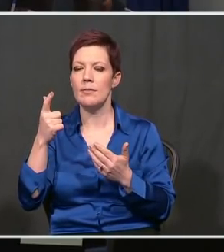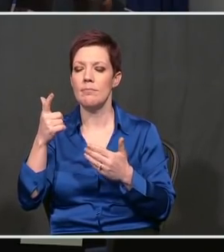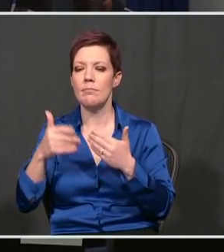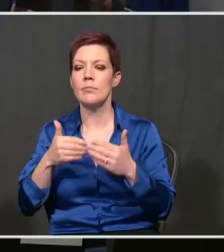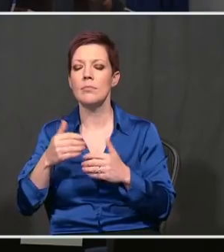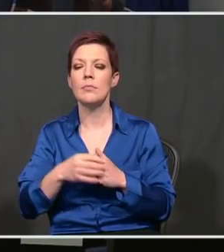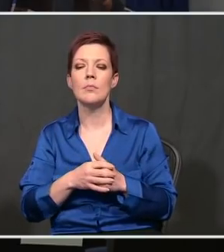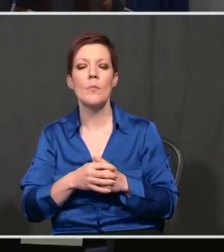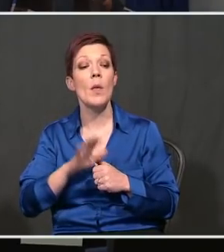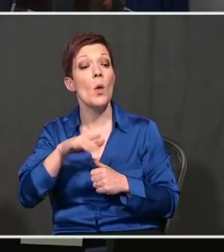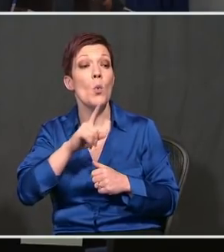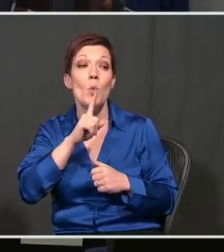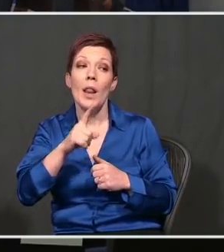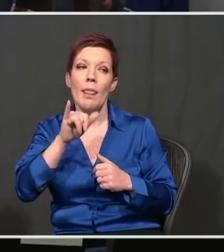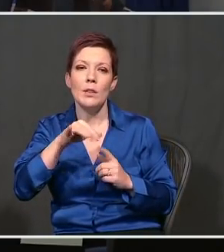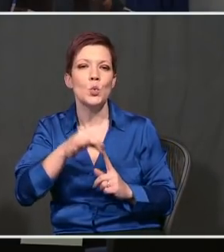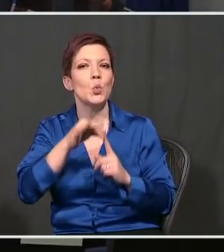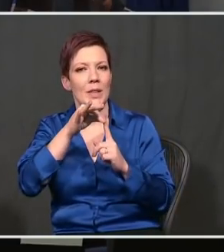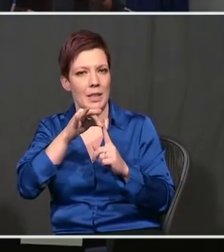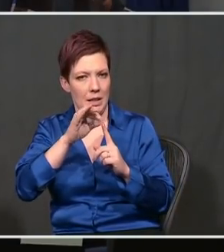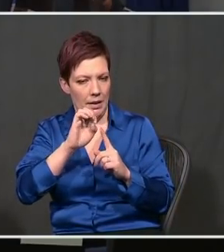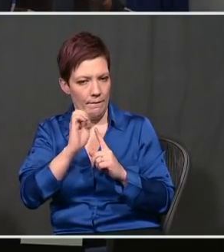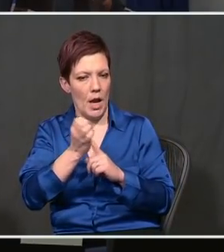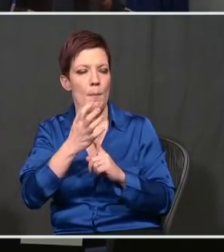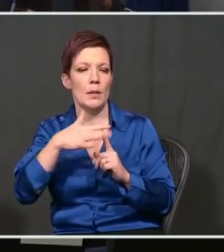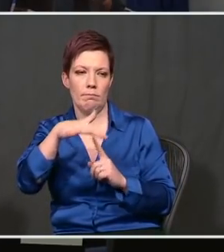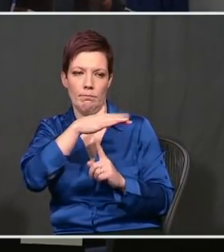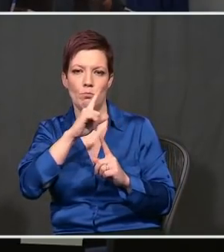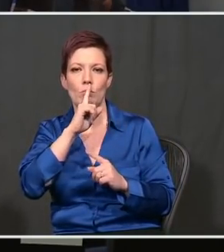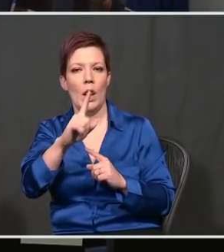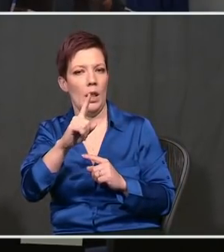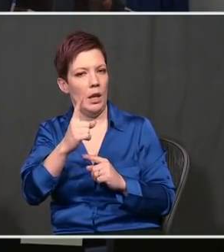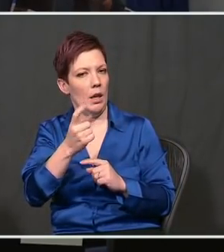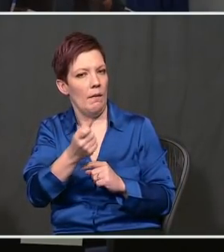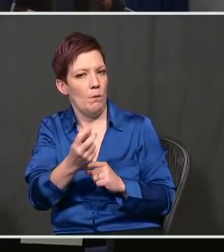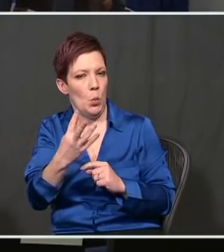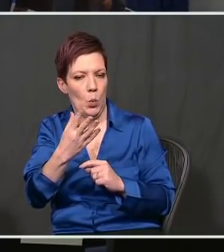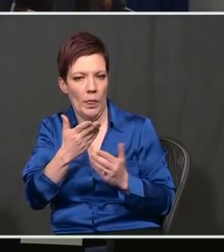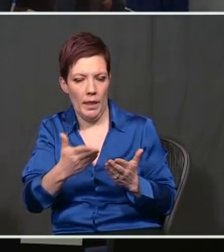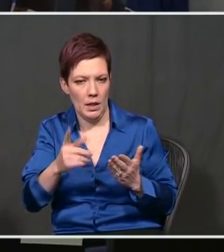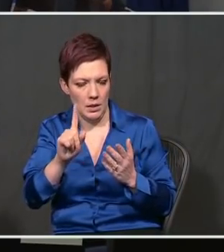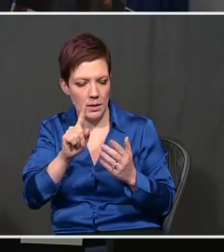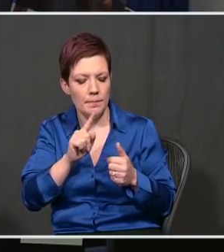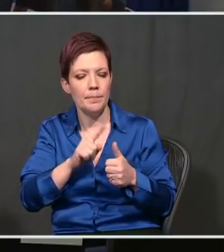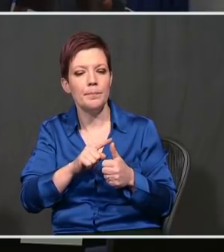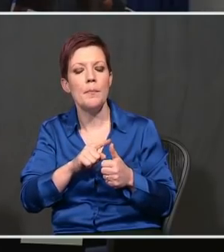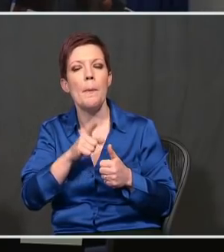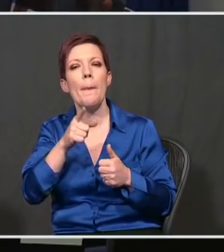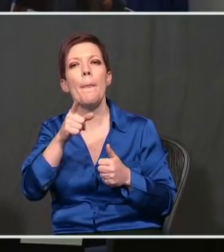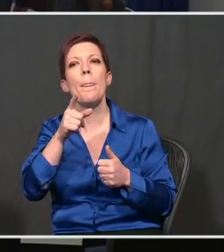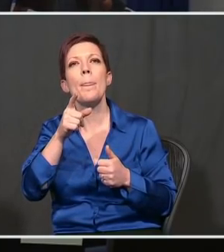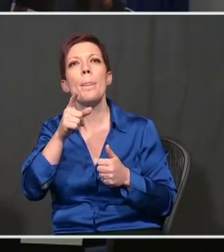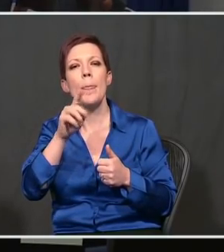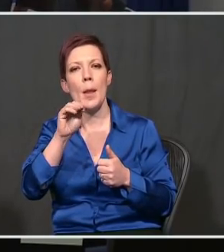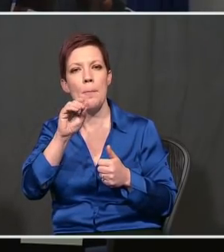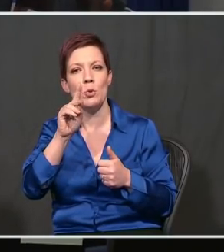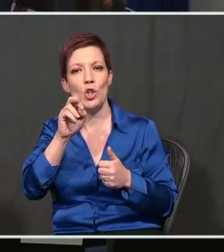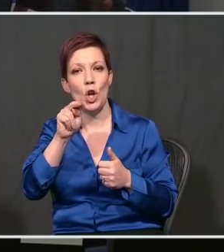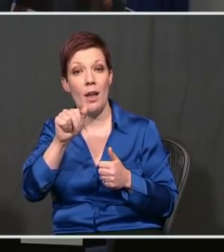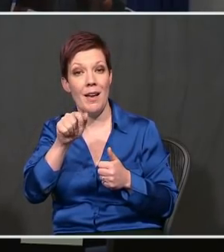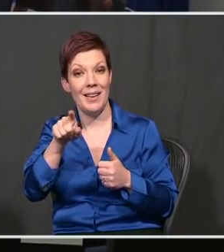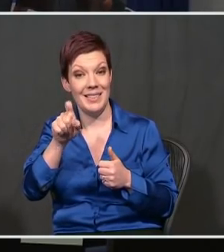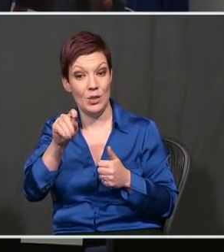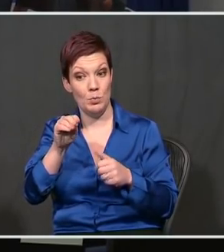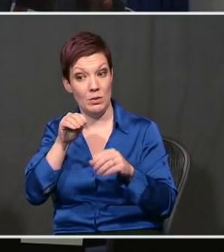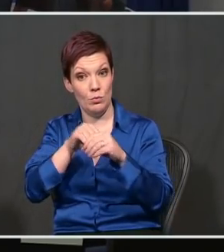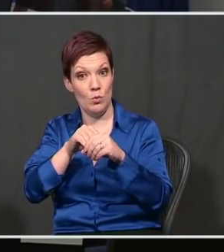vaccines, although this is a unique environment. So I'd say a couple things. One, the Moderna vaccine, given its need to be stored and